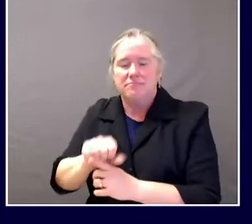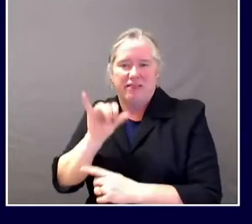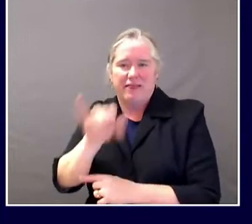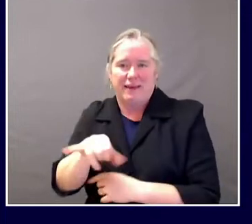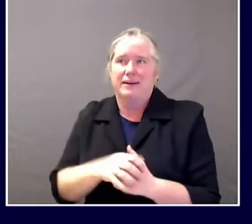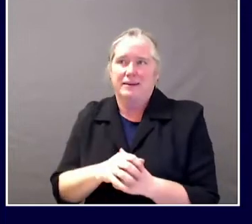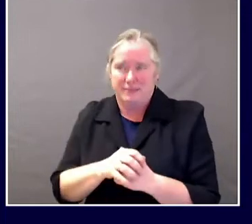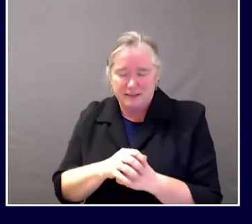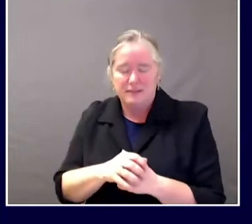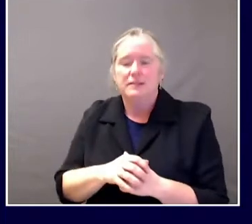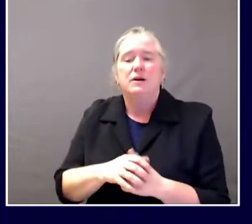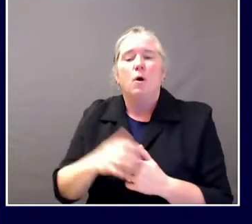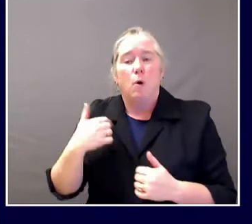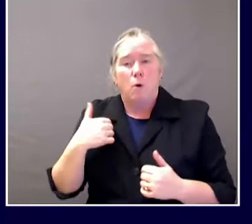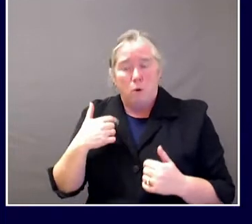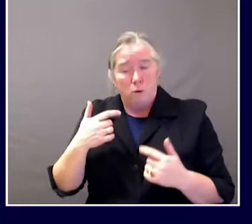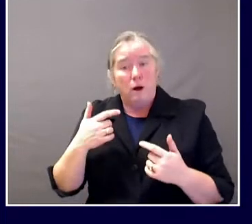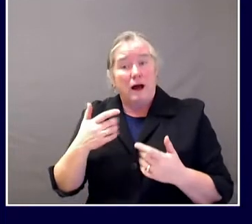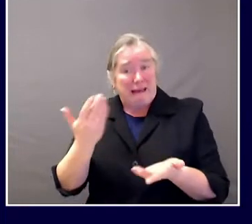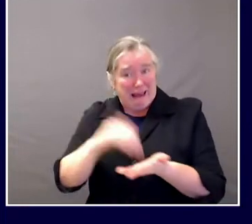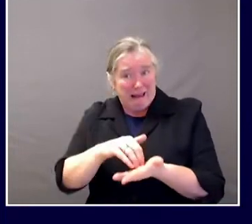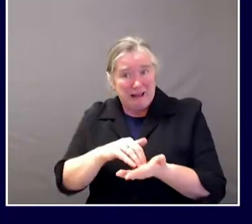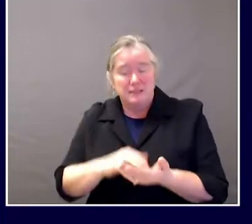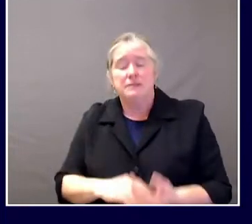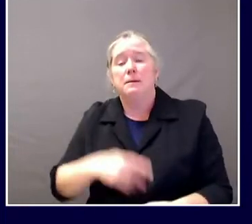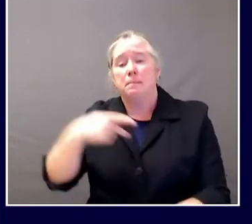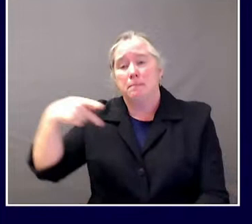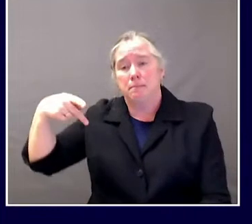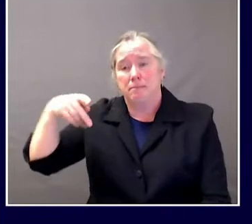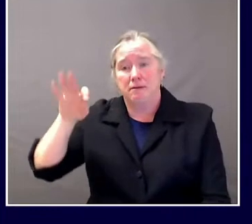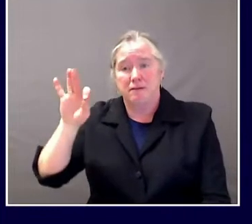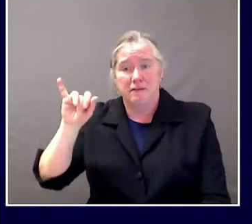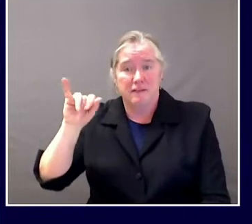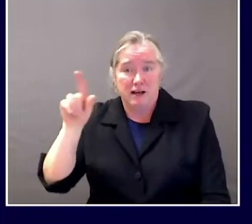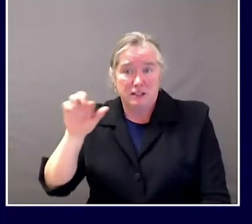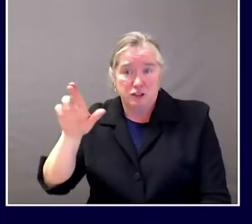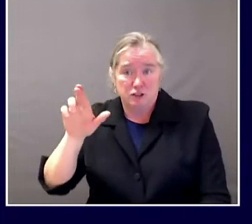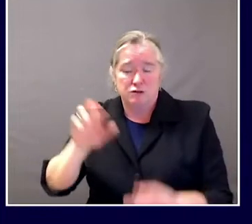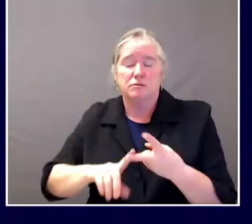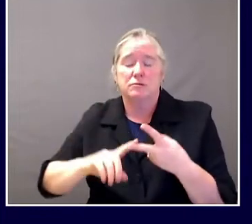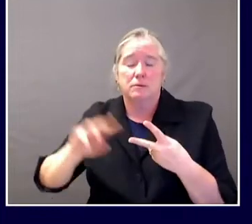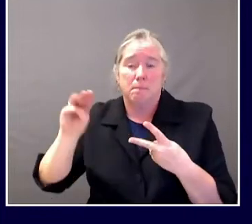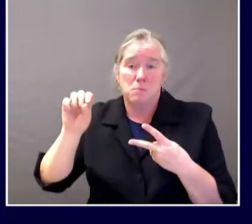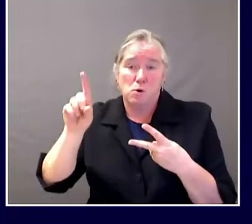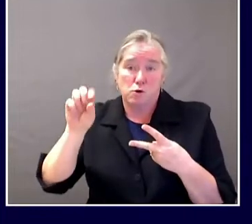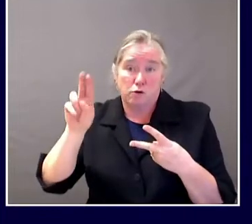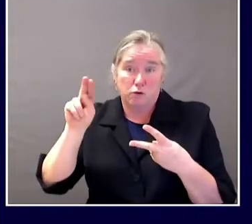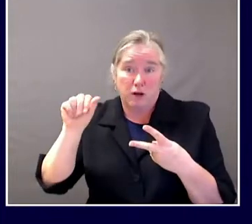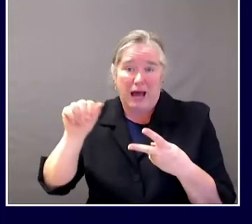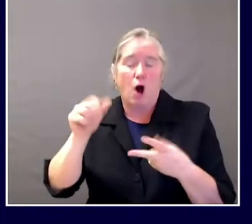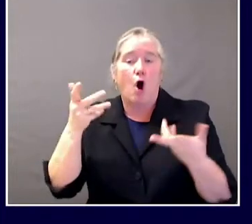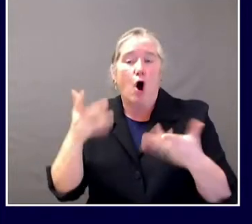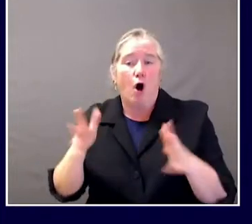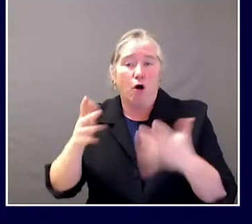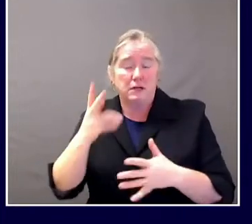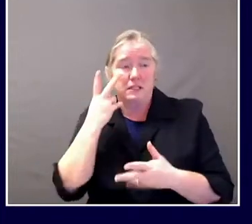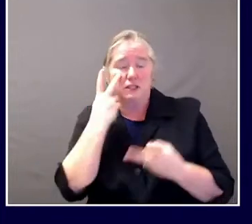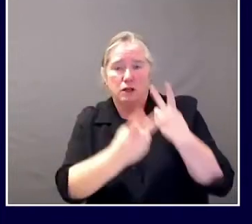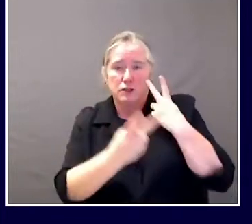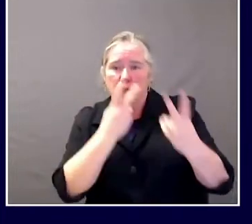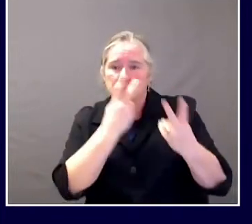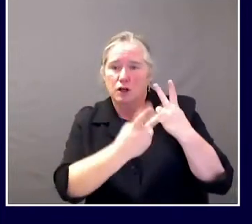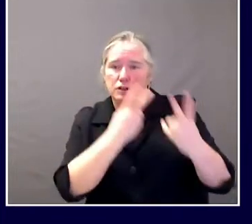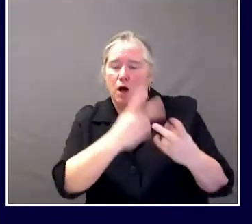not unknown. Those who are receiving the vaccine should be notified about this. That information is certainly on the